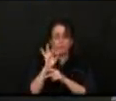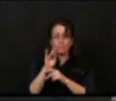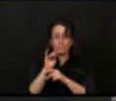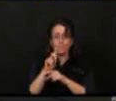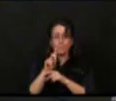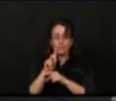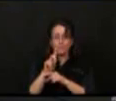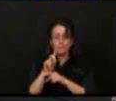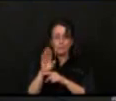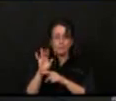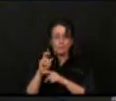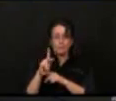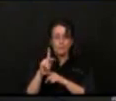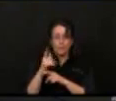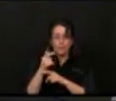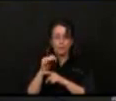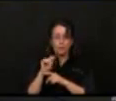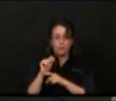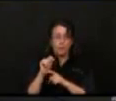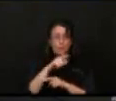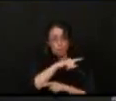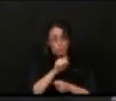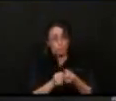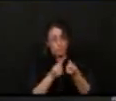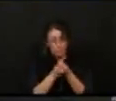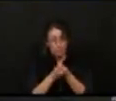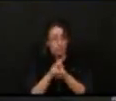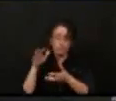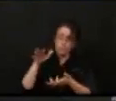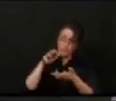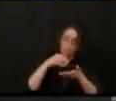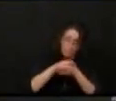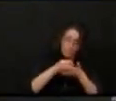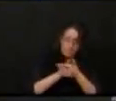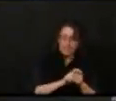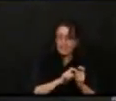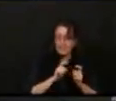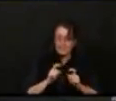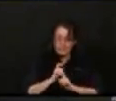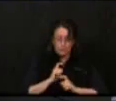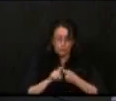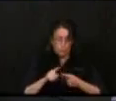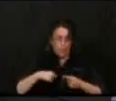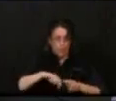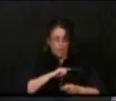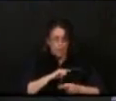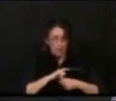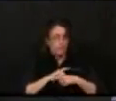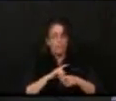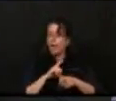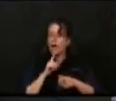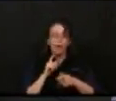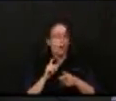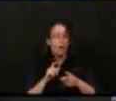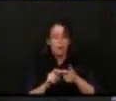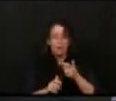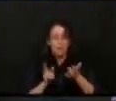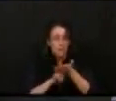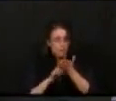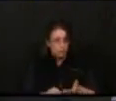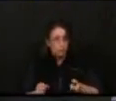program is all local contractors, and we actually sometimes struggle. People seem busy right now, and we've been